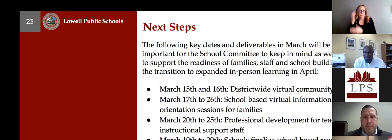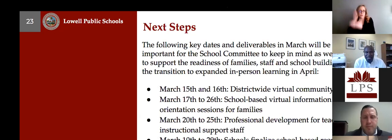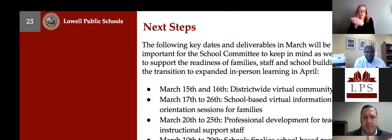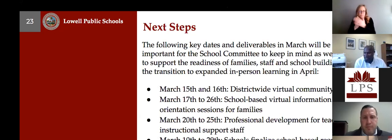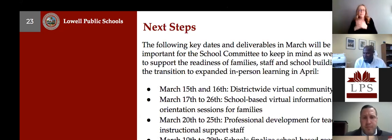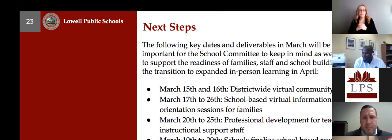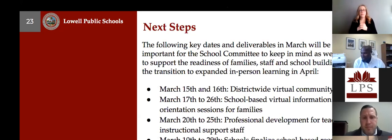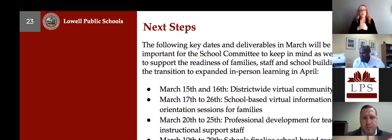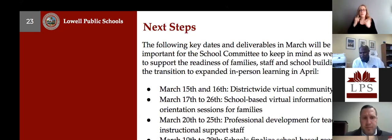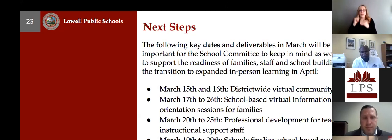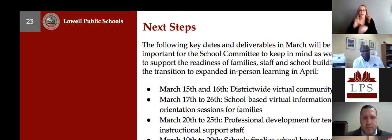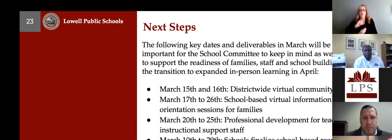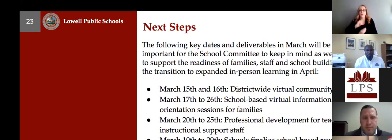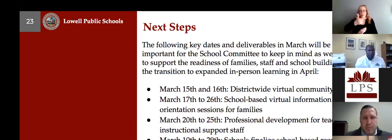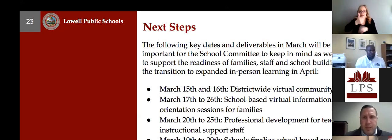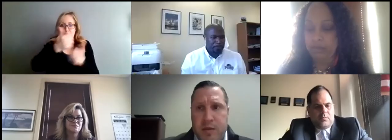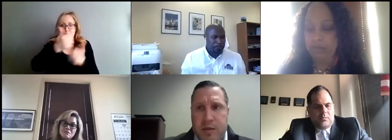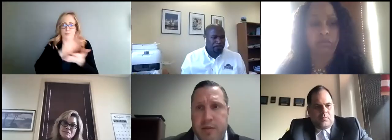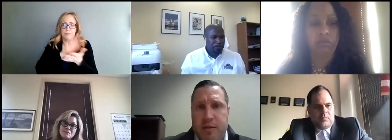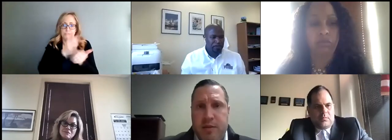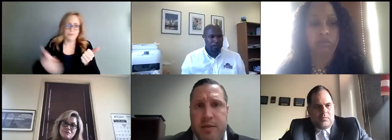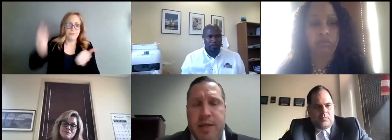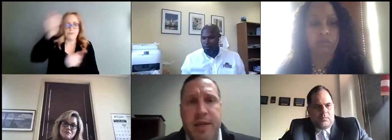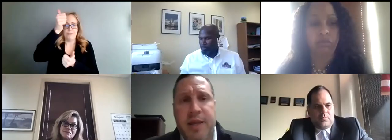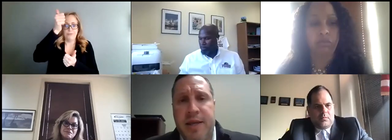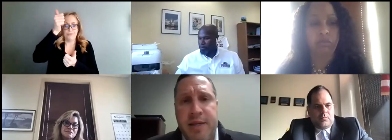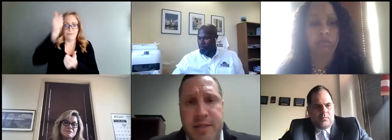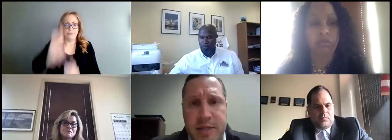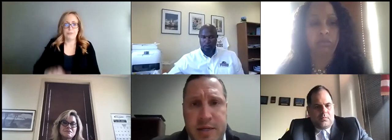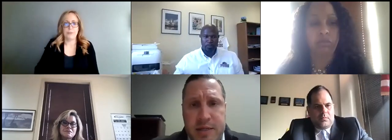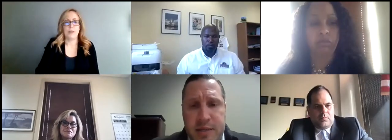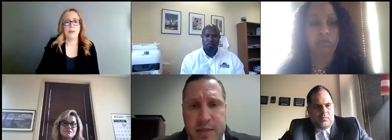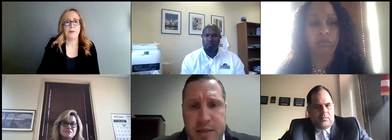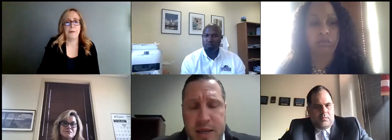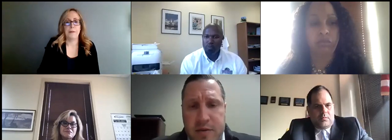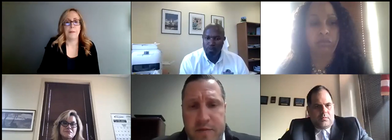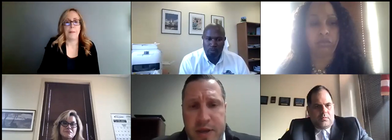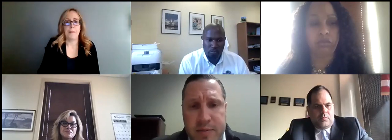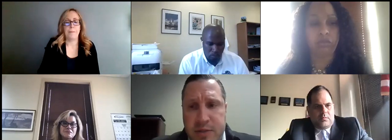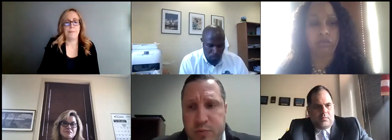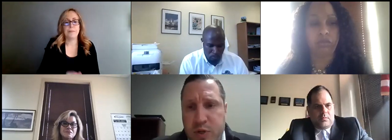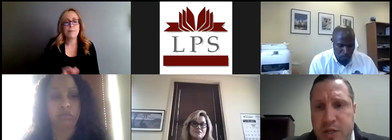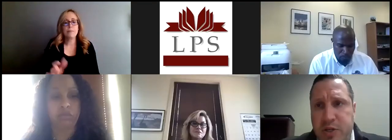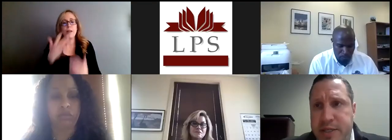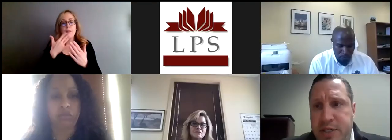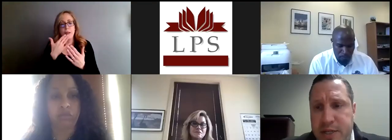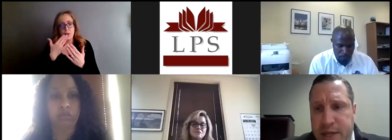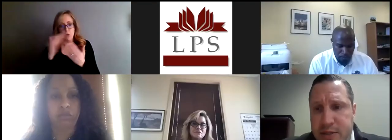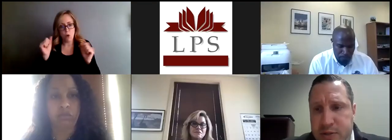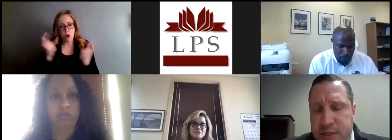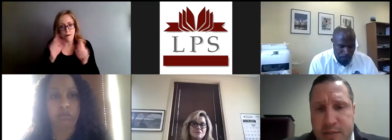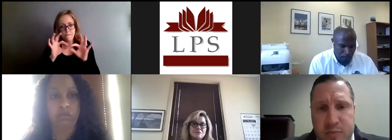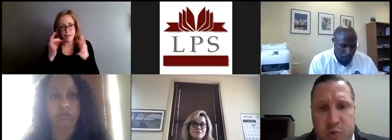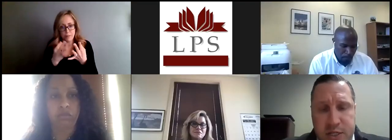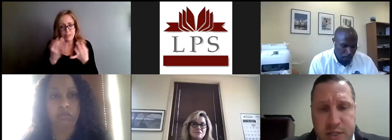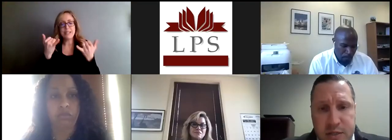Dr. Boyd, Mr. Pickett. Thank you, Linus. Thank you, families. We're going to transition to